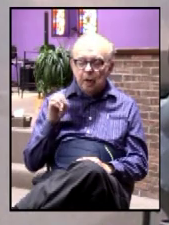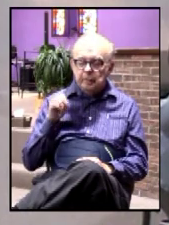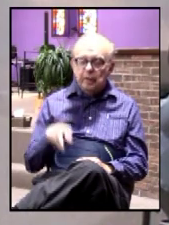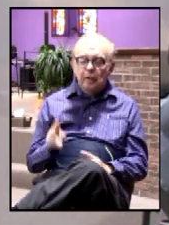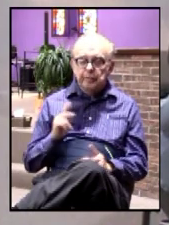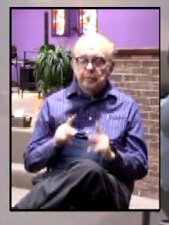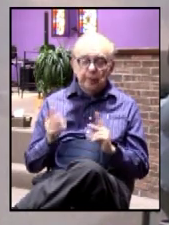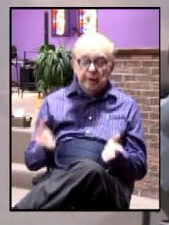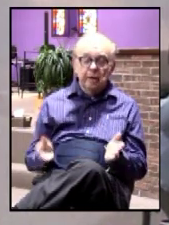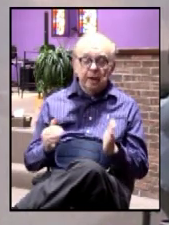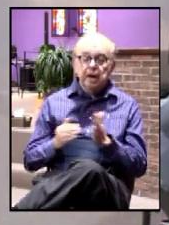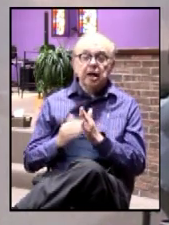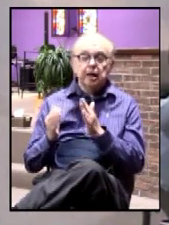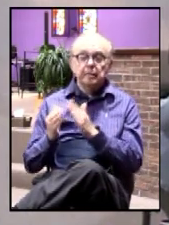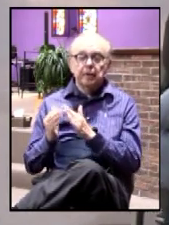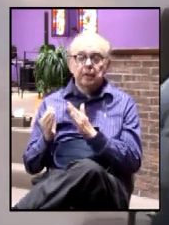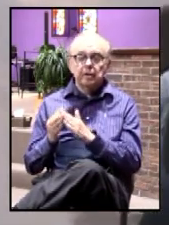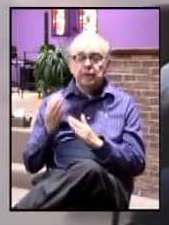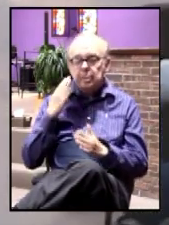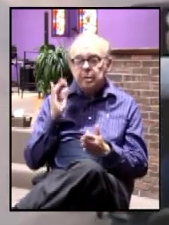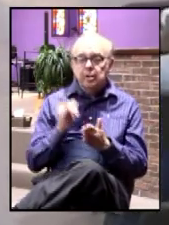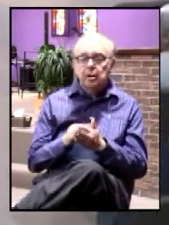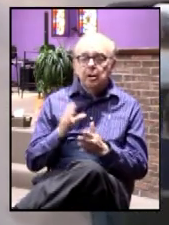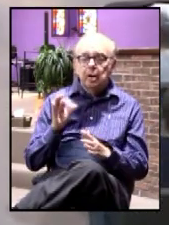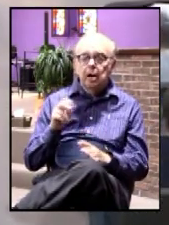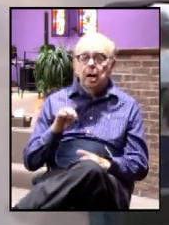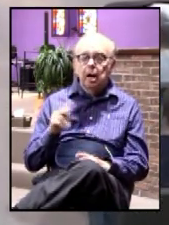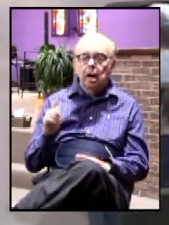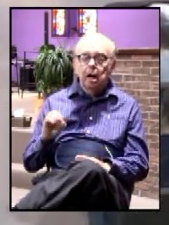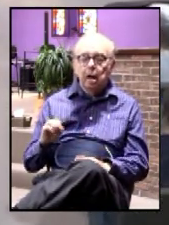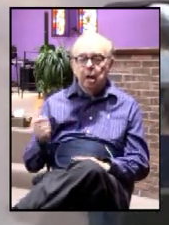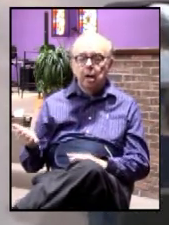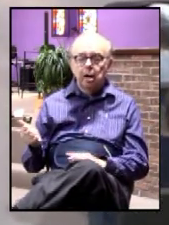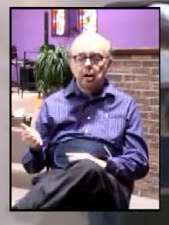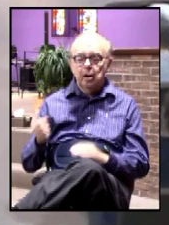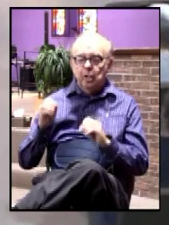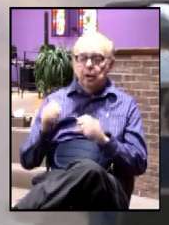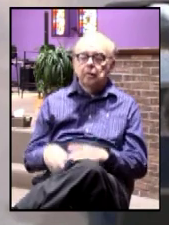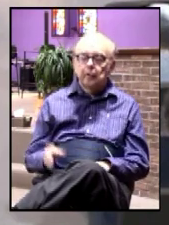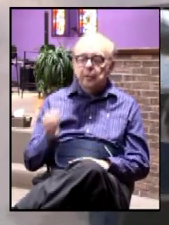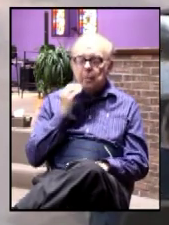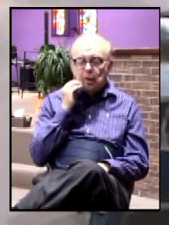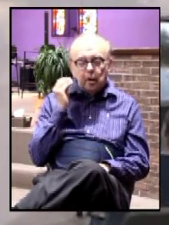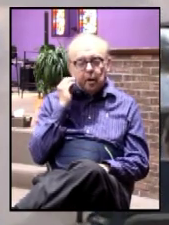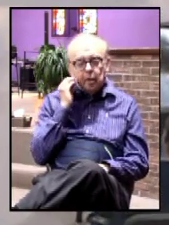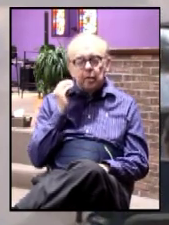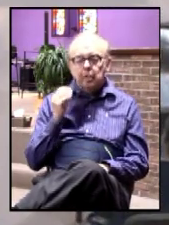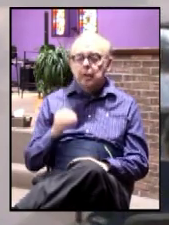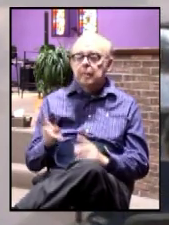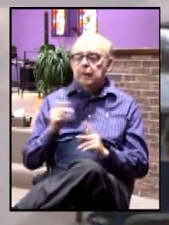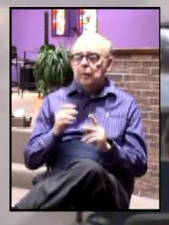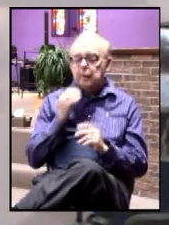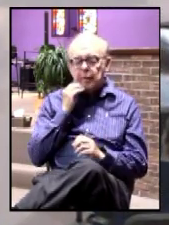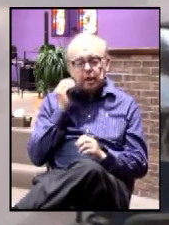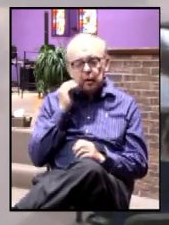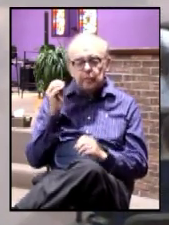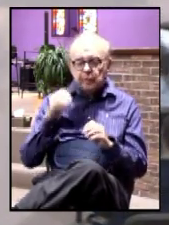in Middletown? Do you know that Franklin and others are dropping off their homeless here in